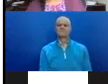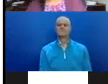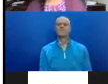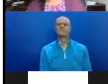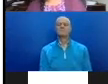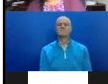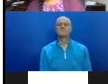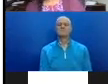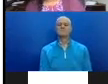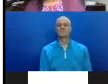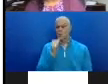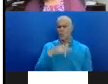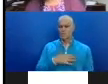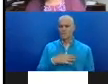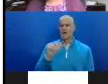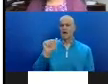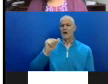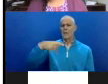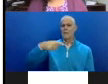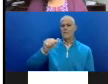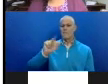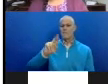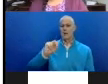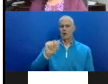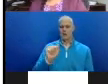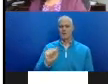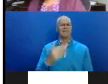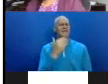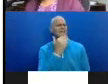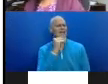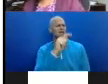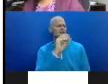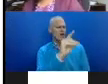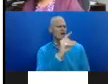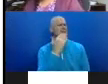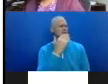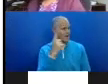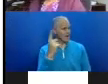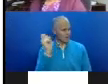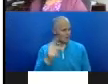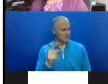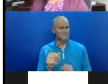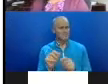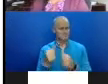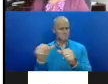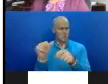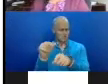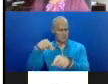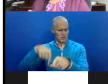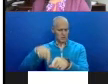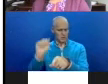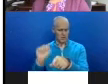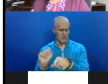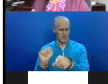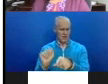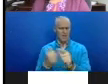Thanks so much, Todd. So just as a reminder to everyone, if you do have questions, please post them in the Q&A. I want to